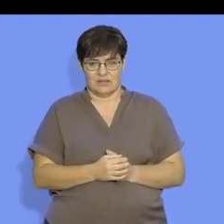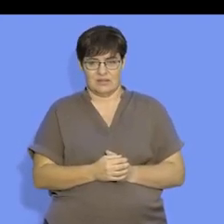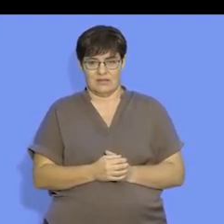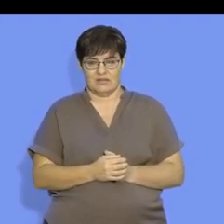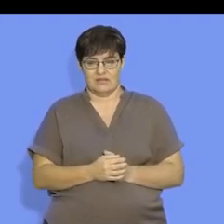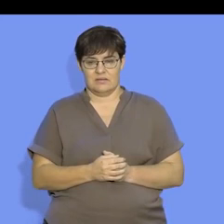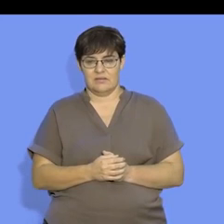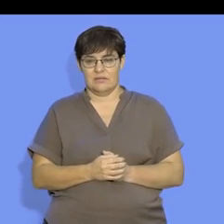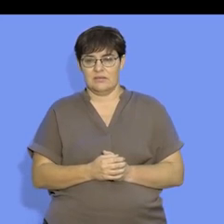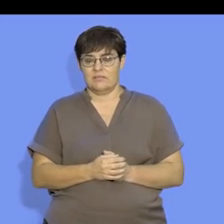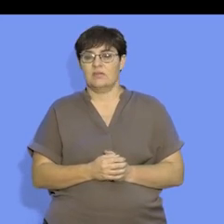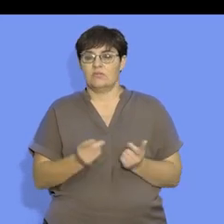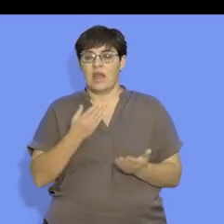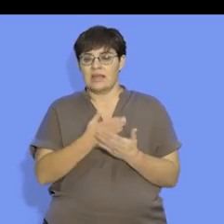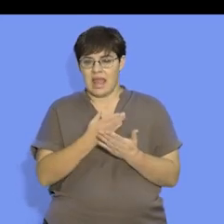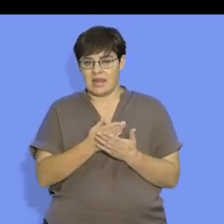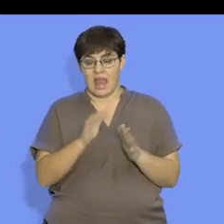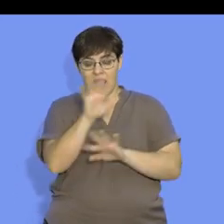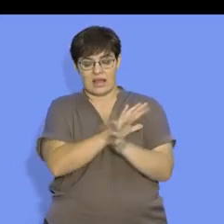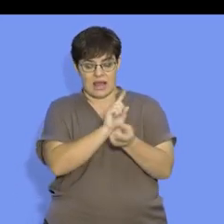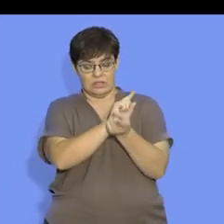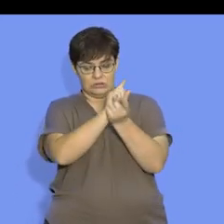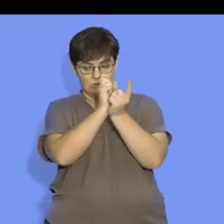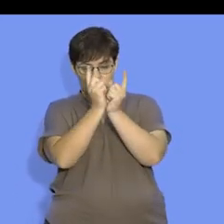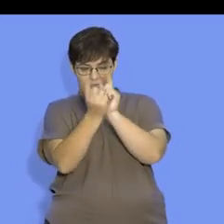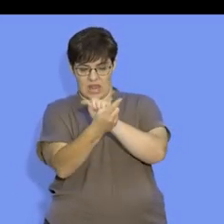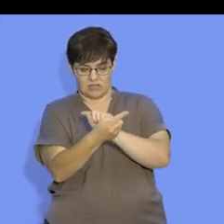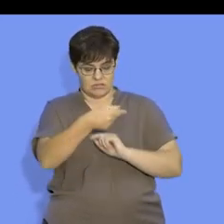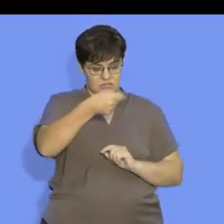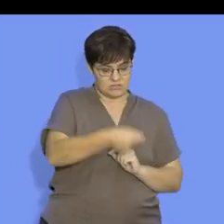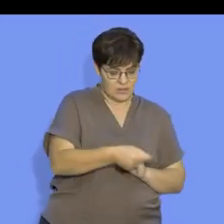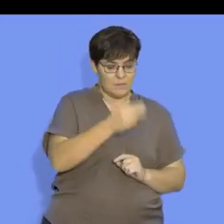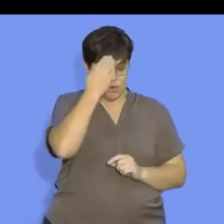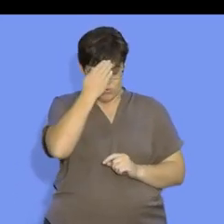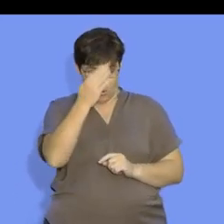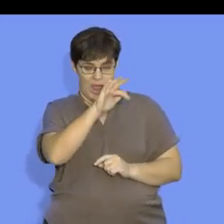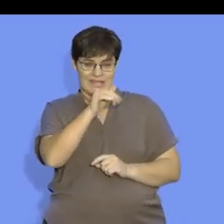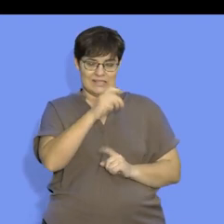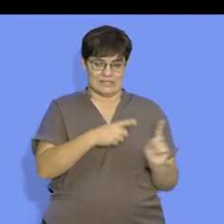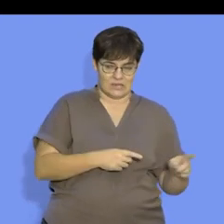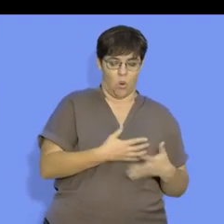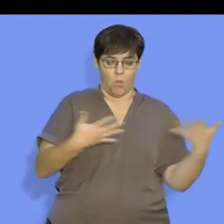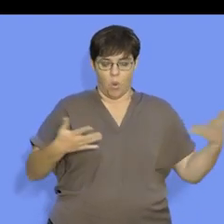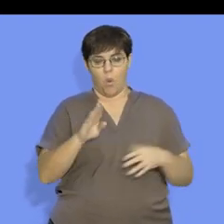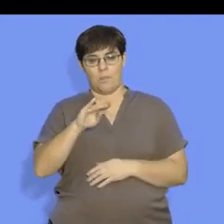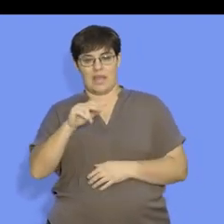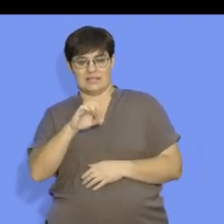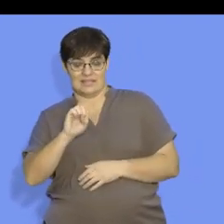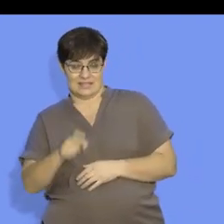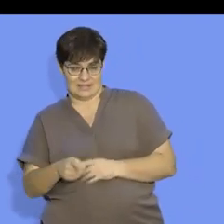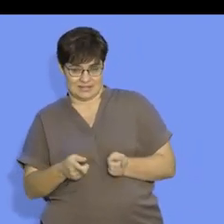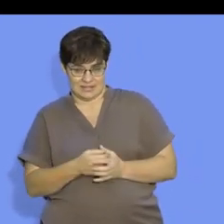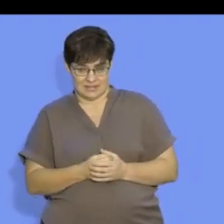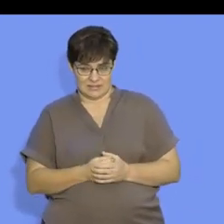this is an organic dye that is able to change color based on the level of acidity or